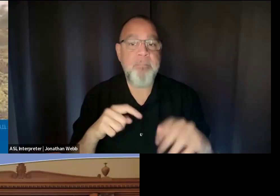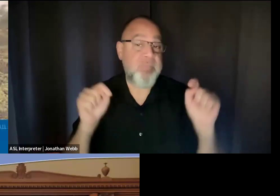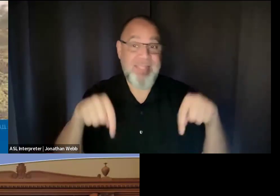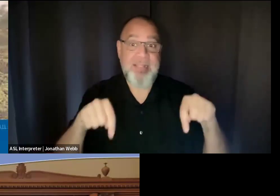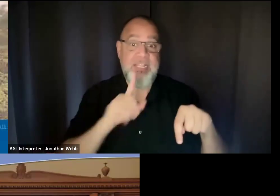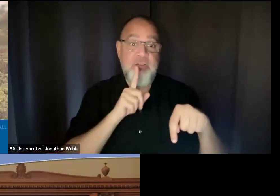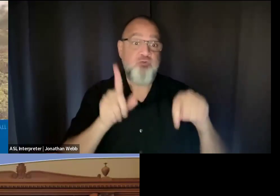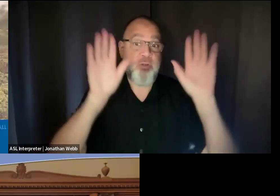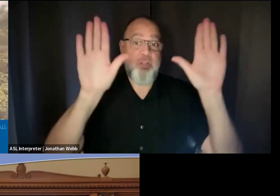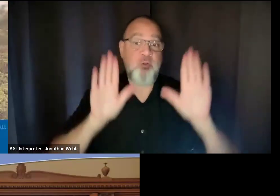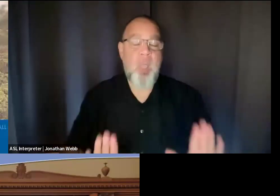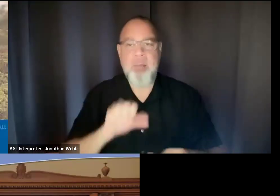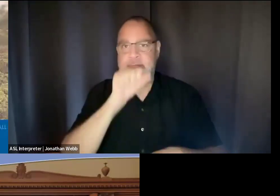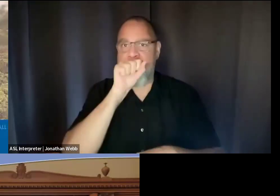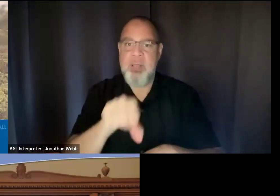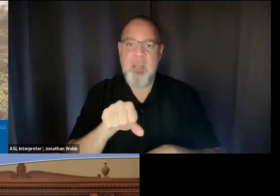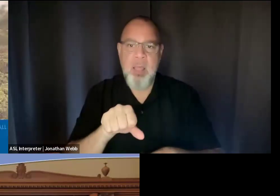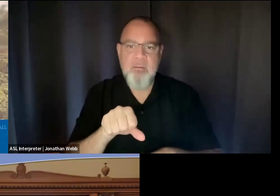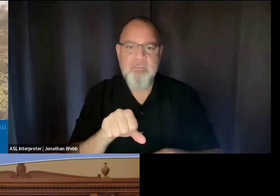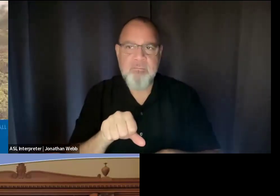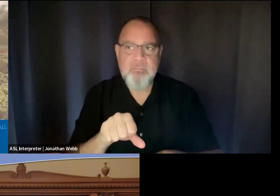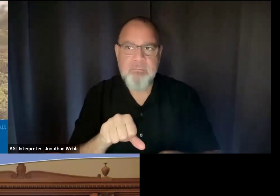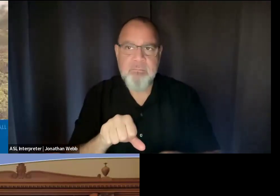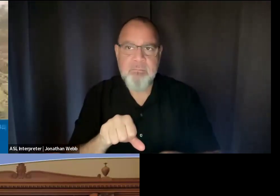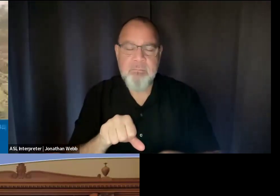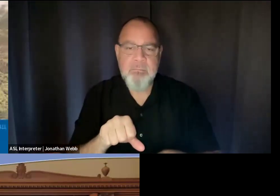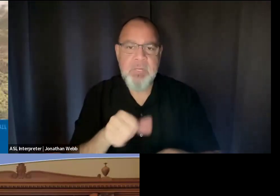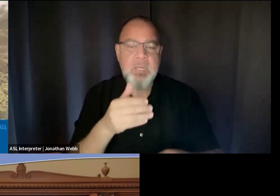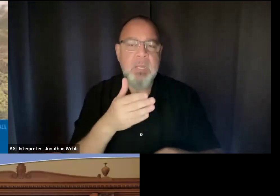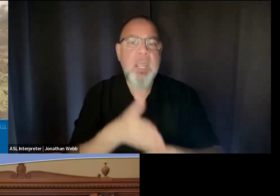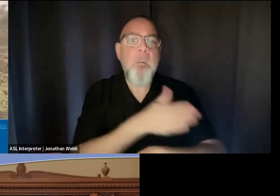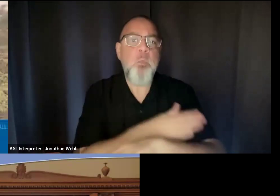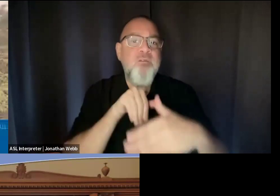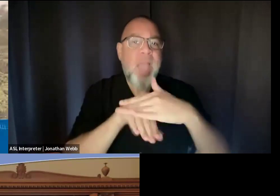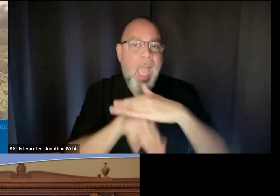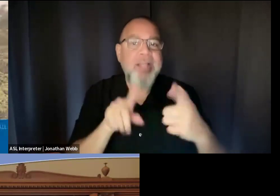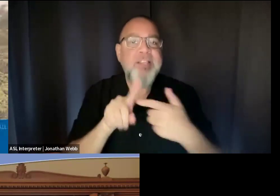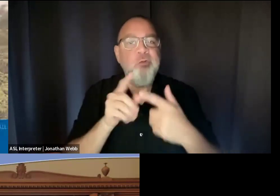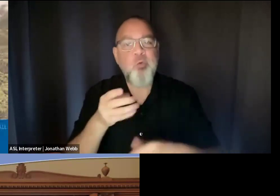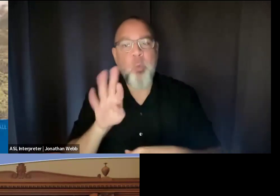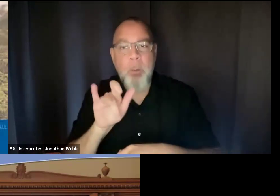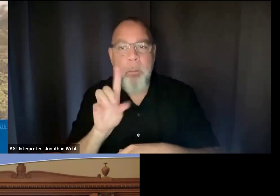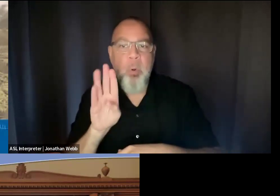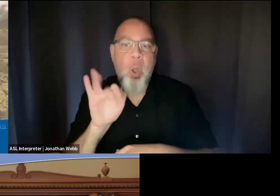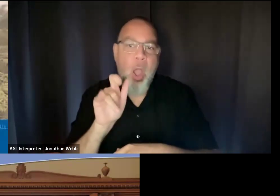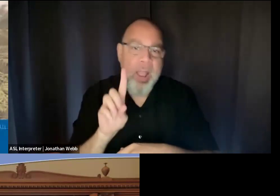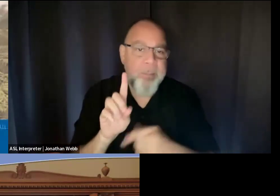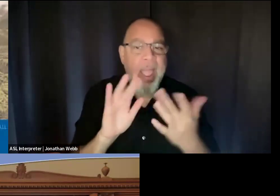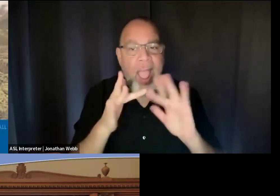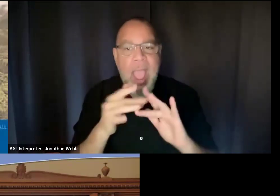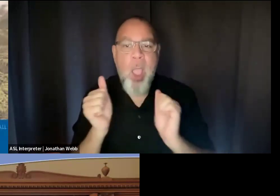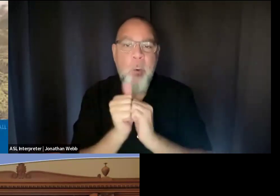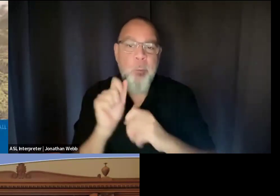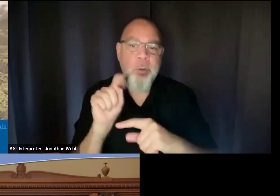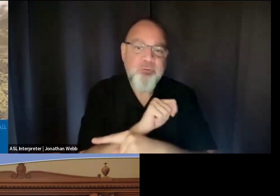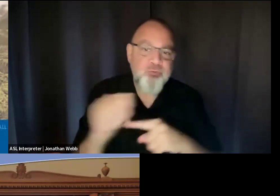It'll improve access to broadband, digital literacy in library communities, specifically for digital navigation, training, and